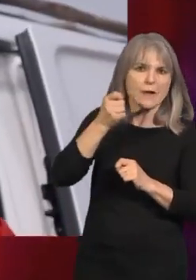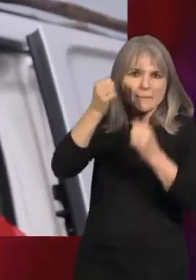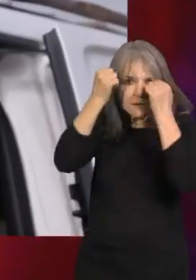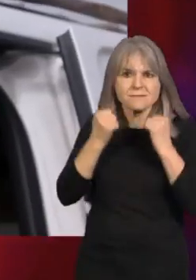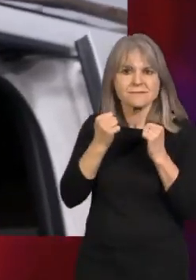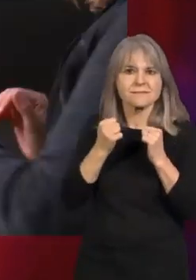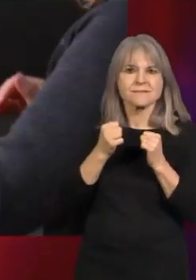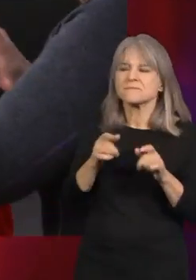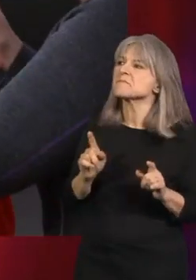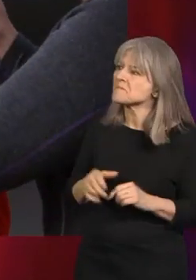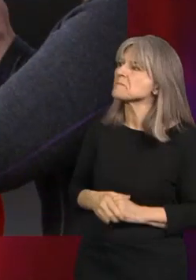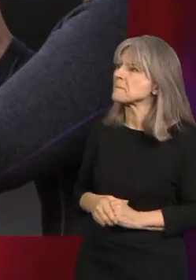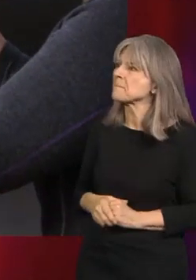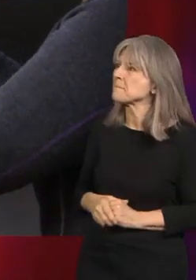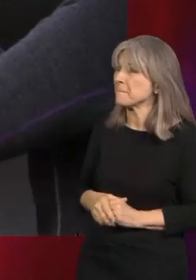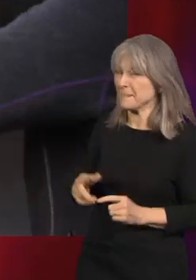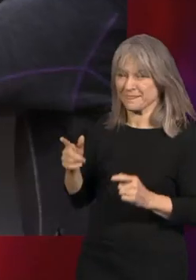Greg squeezing into a dry suit.